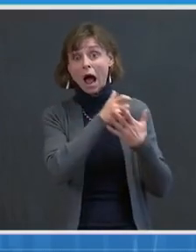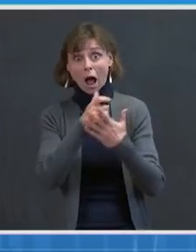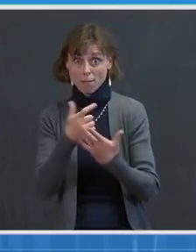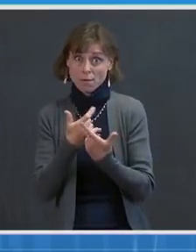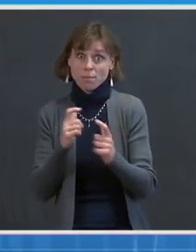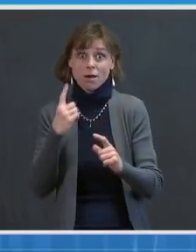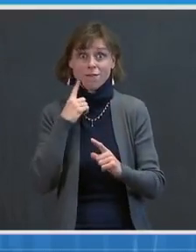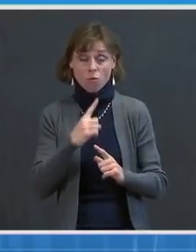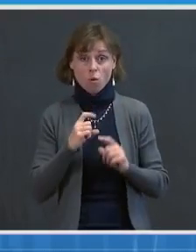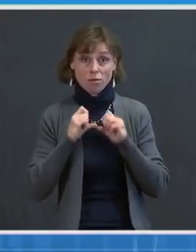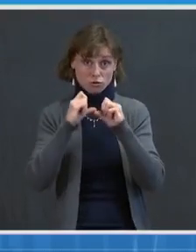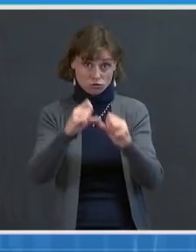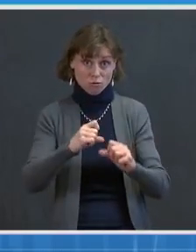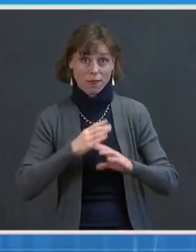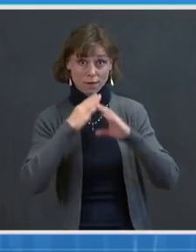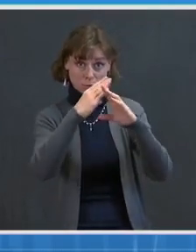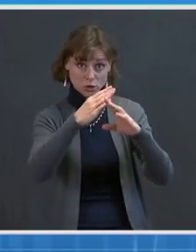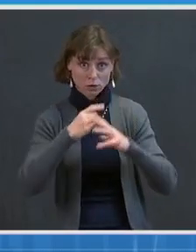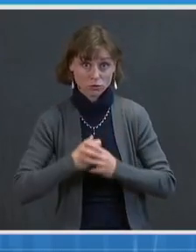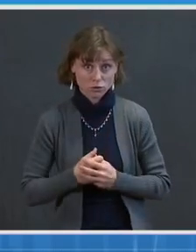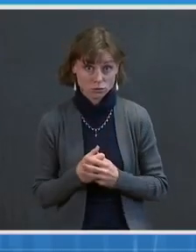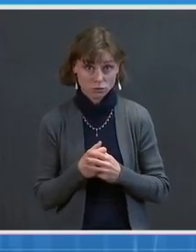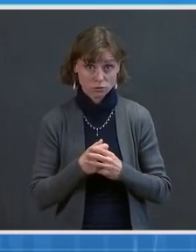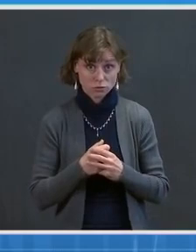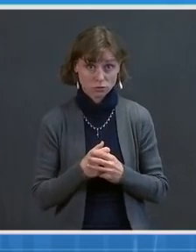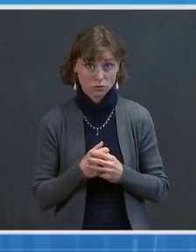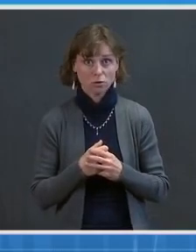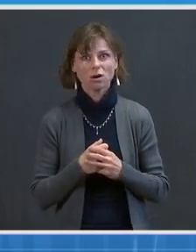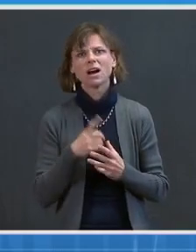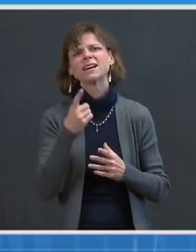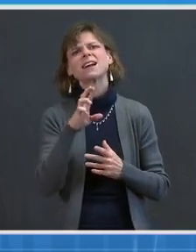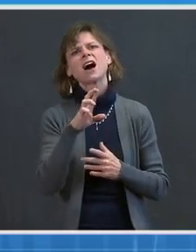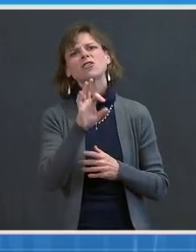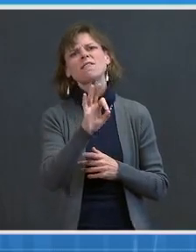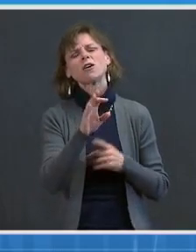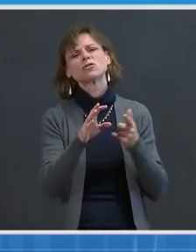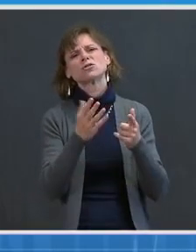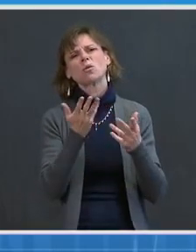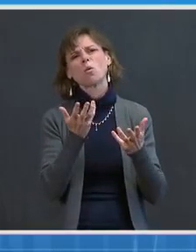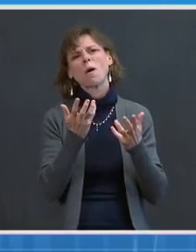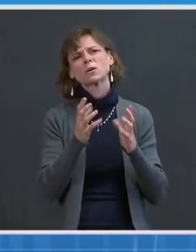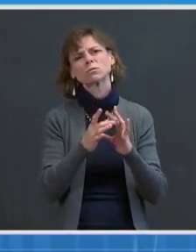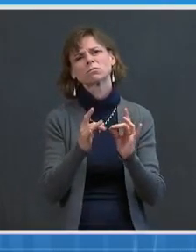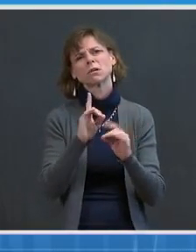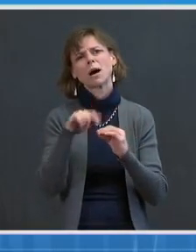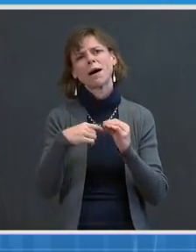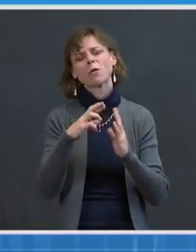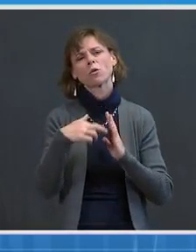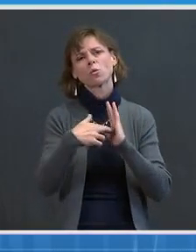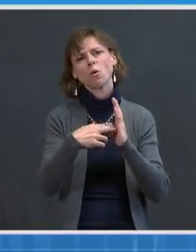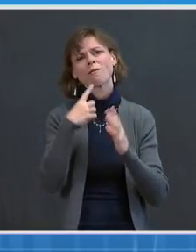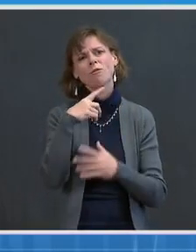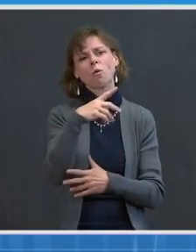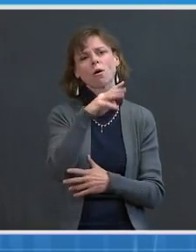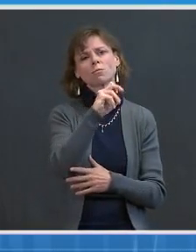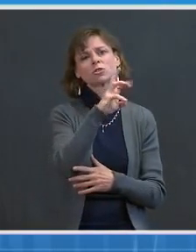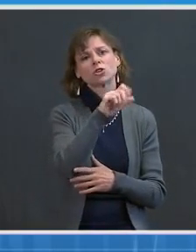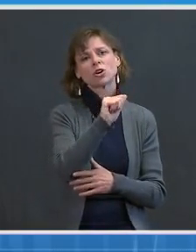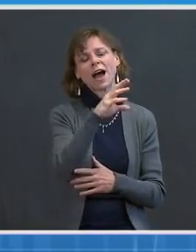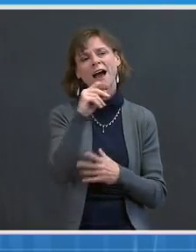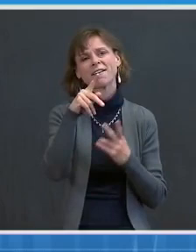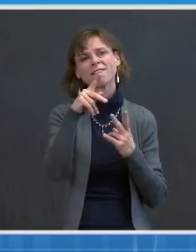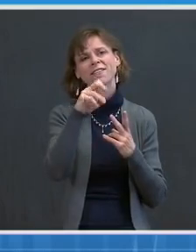of protection. Dr. Fauci, do you want to comment on the role in the case of Moderna and Pfizer of a second